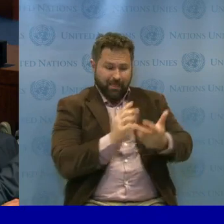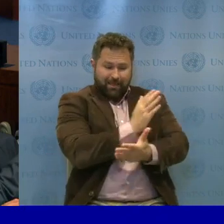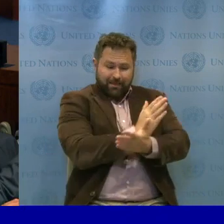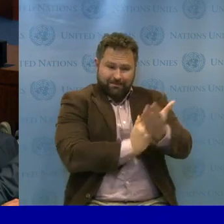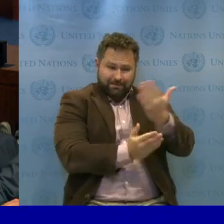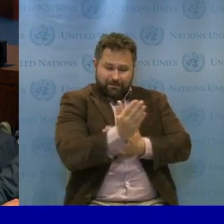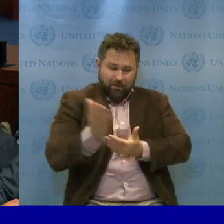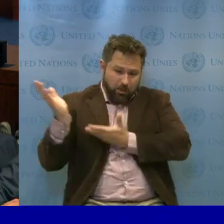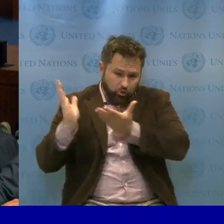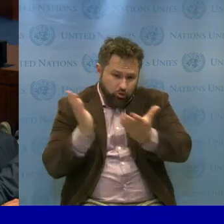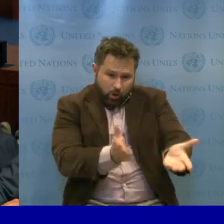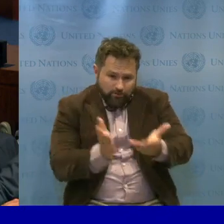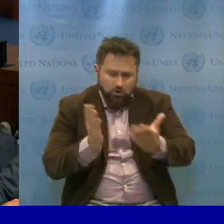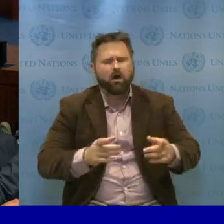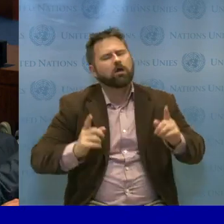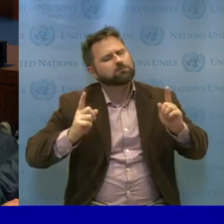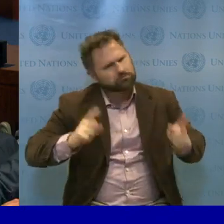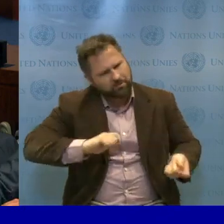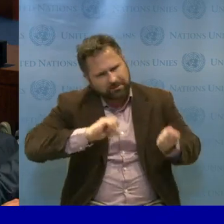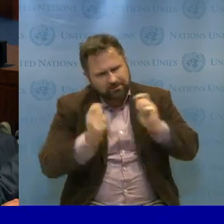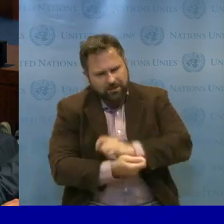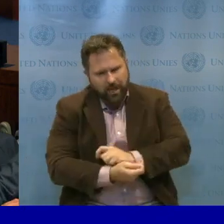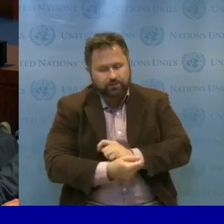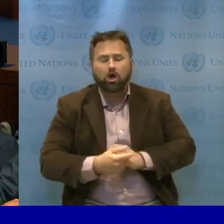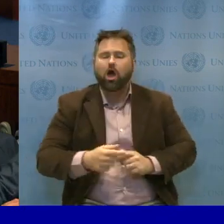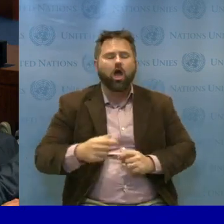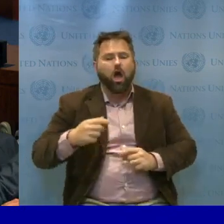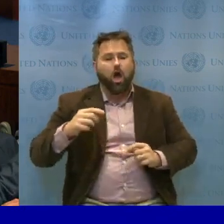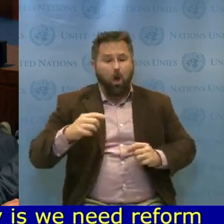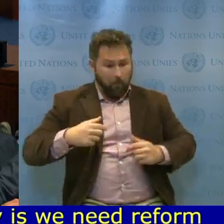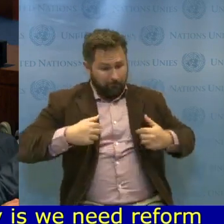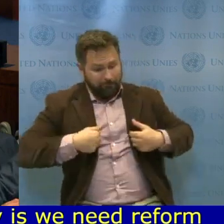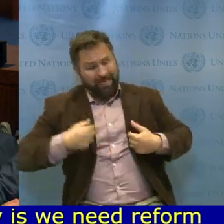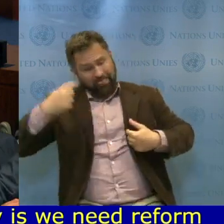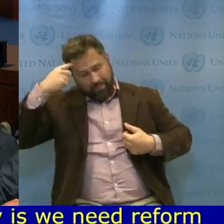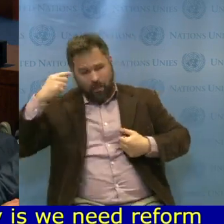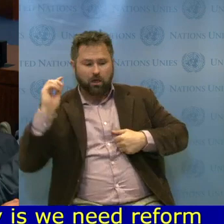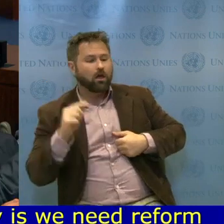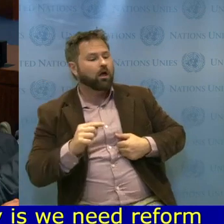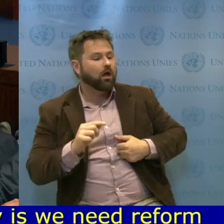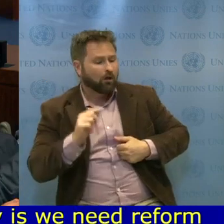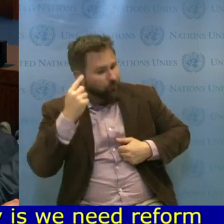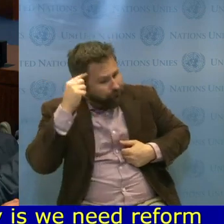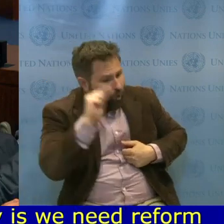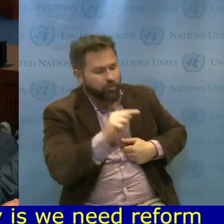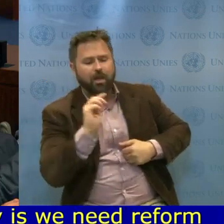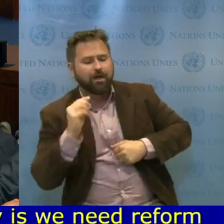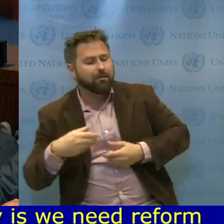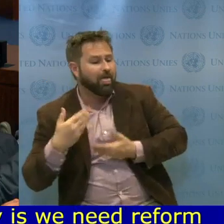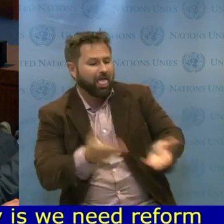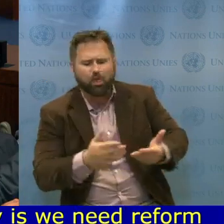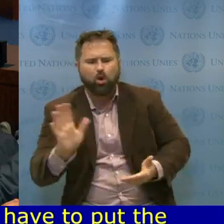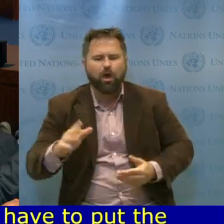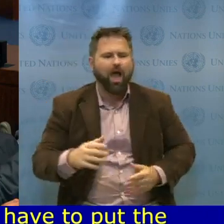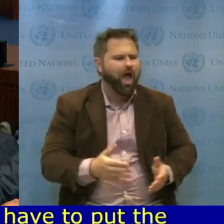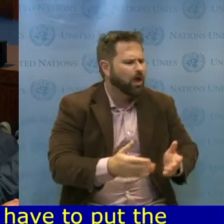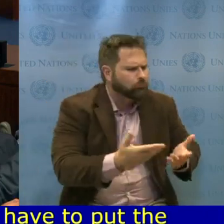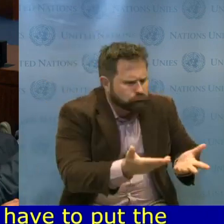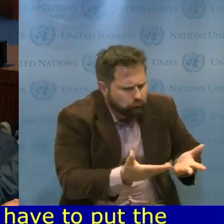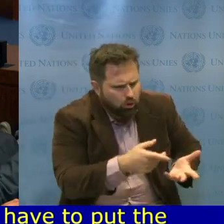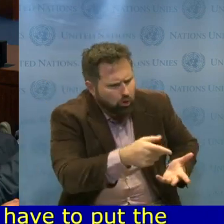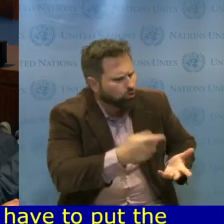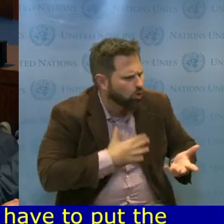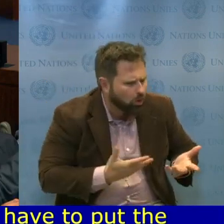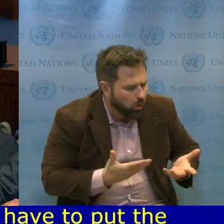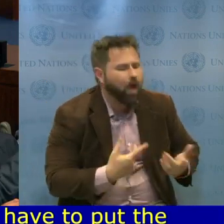with the disability at the centre of all our services. In relation to practical measures on the ground, I feel very